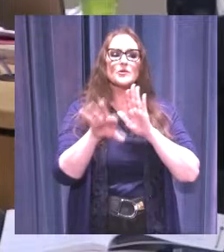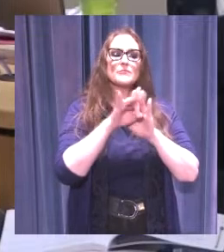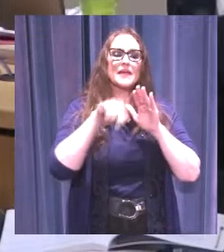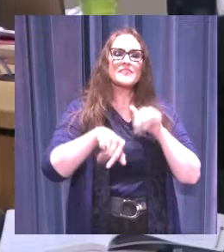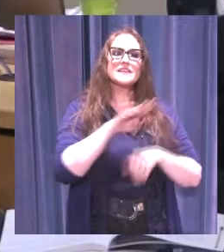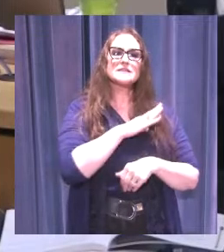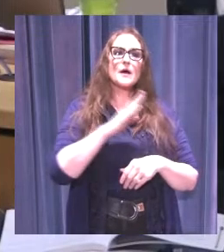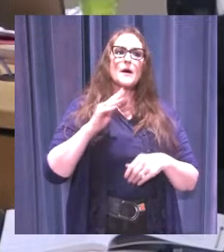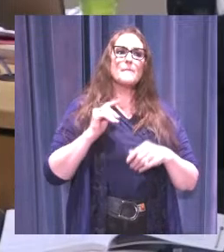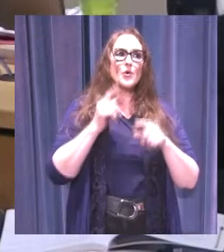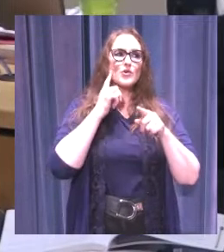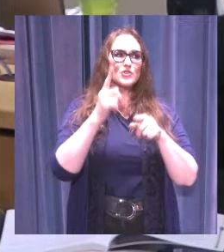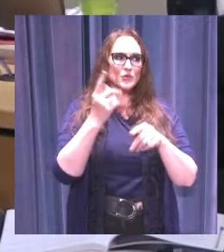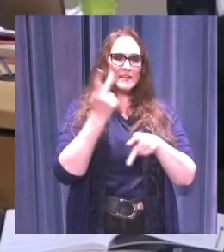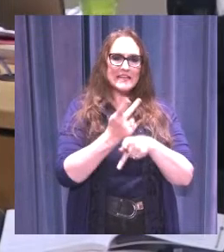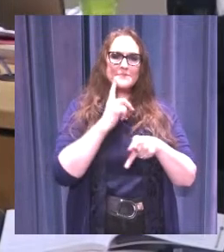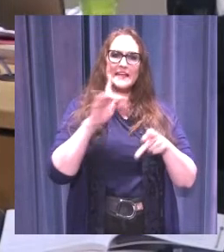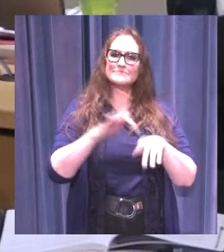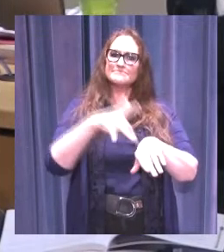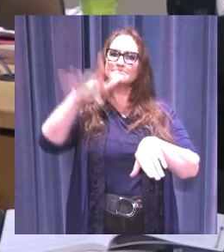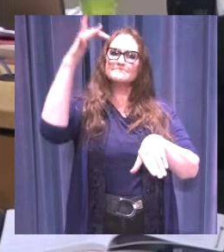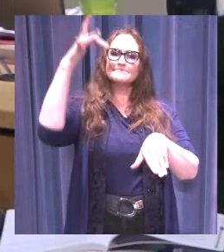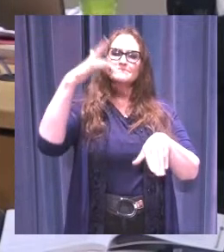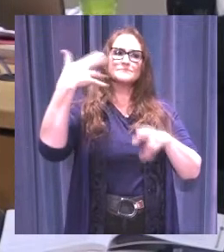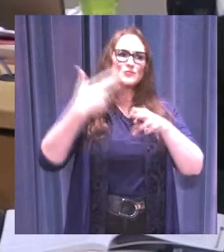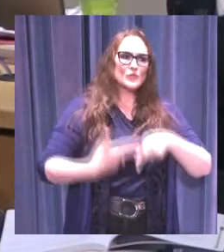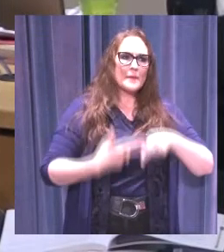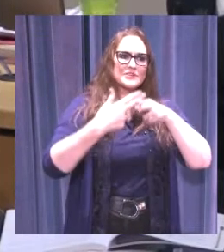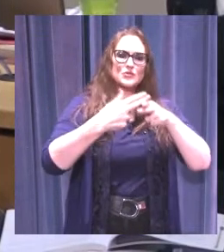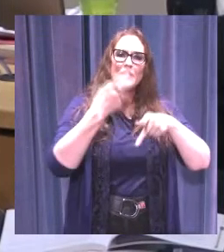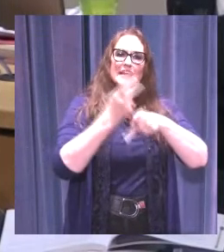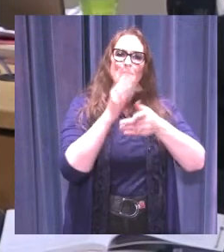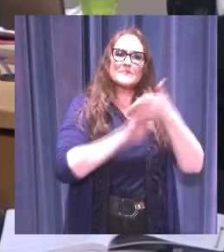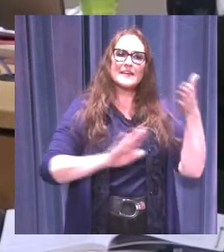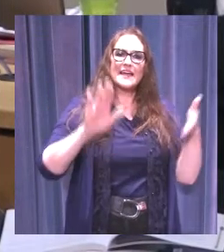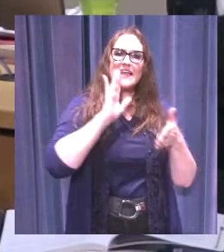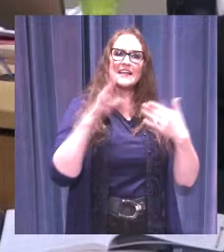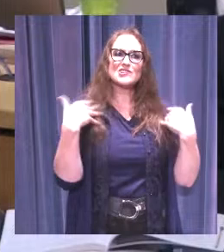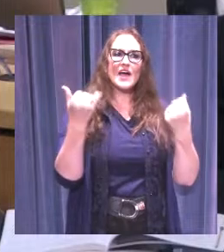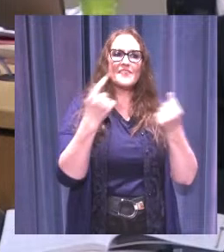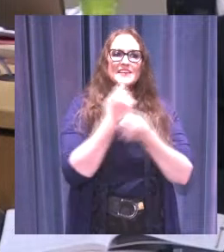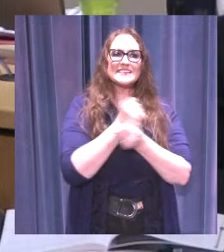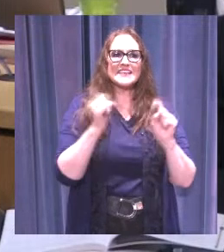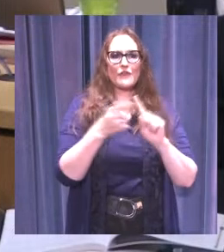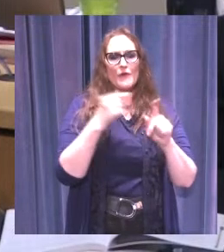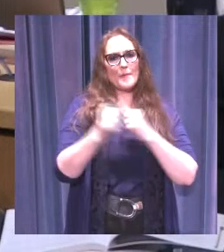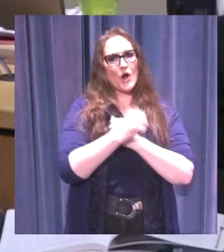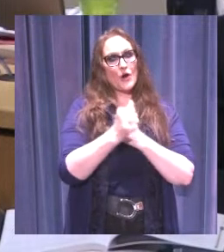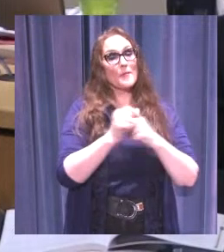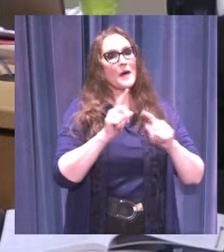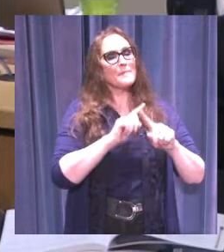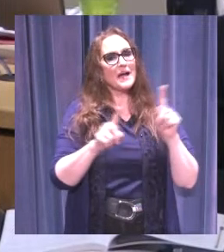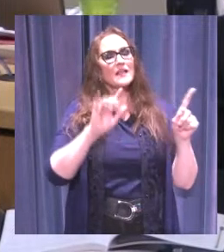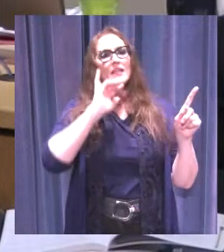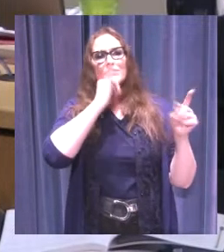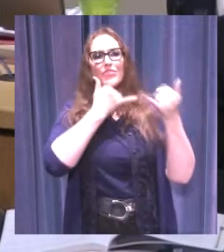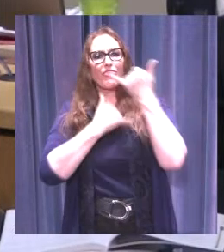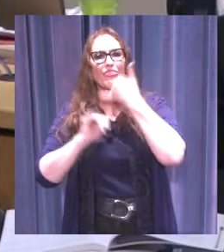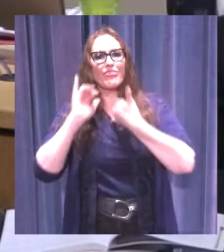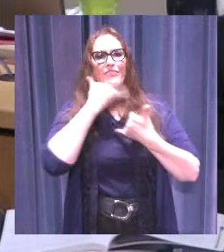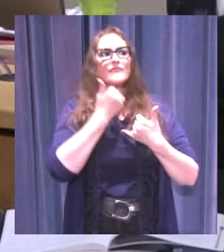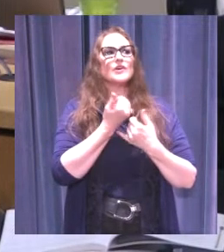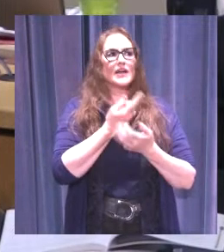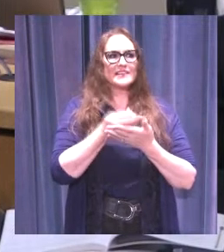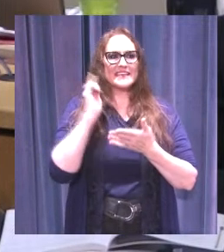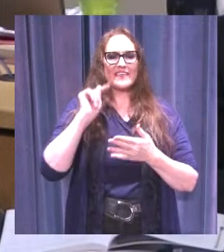board to maintain that shining reputation and to keep the college healthy and safe from harm. The missteps of last